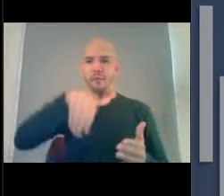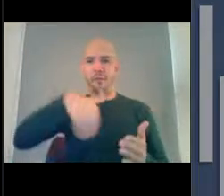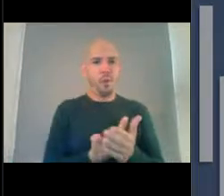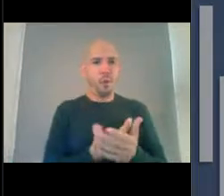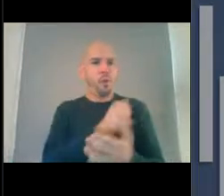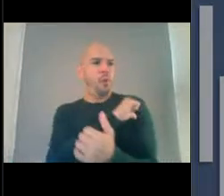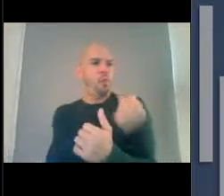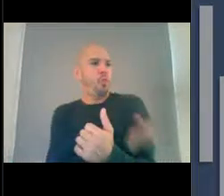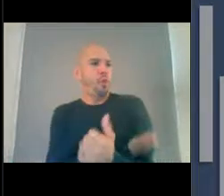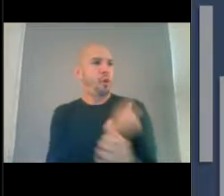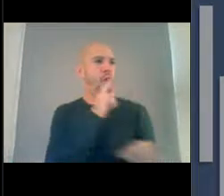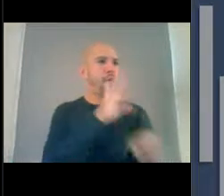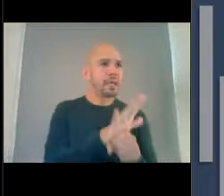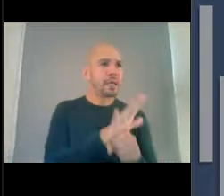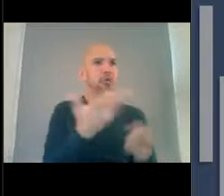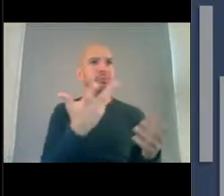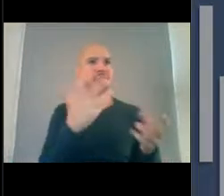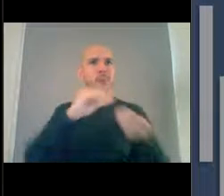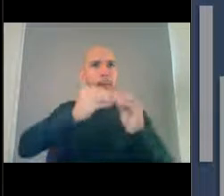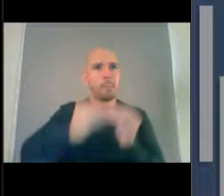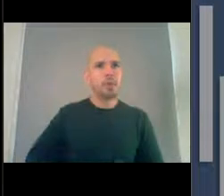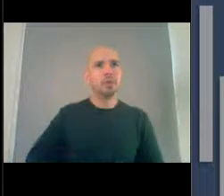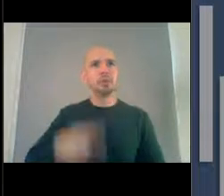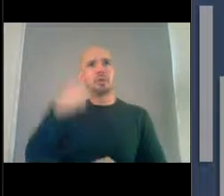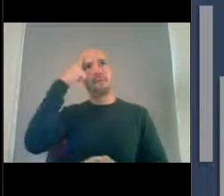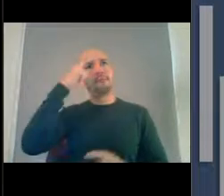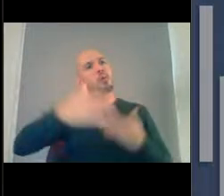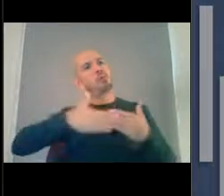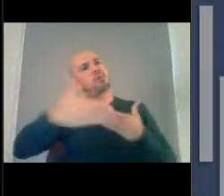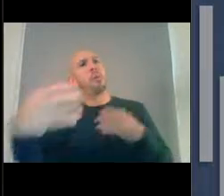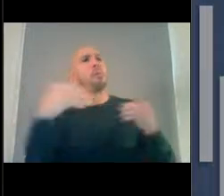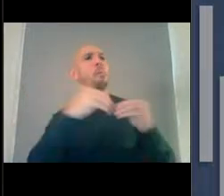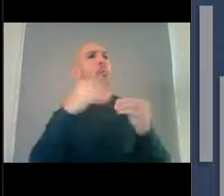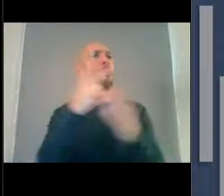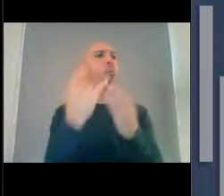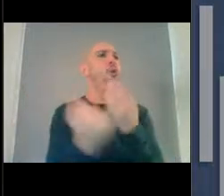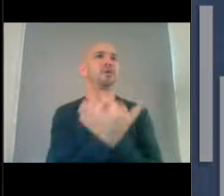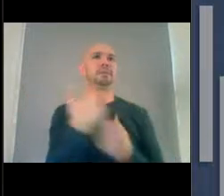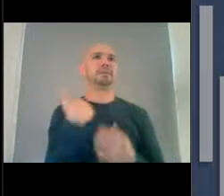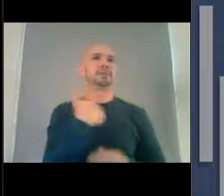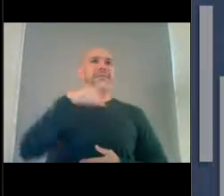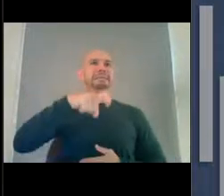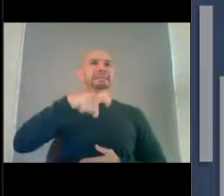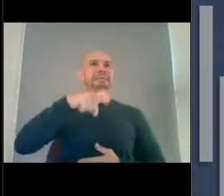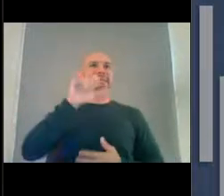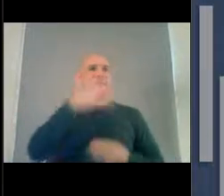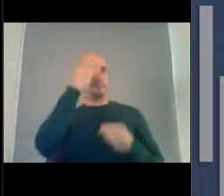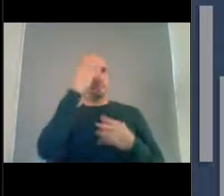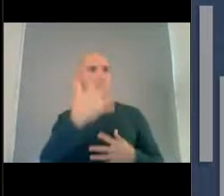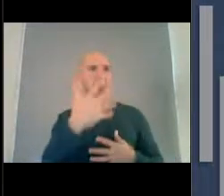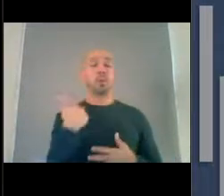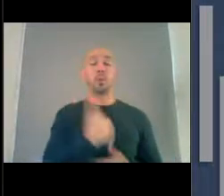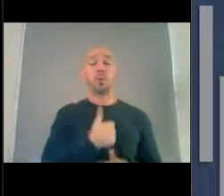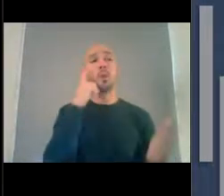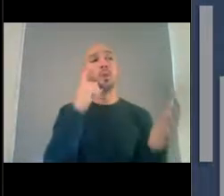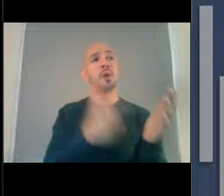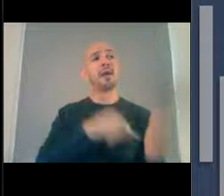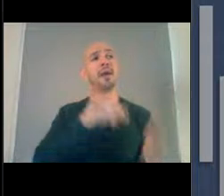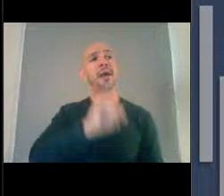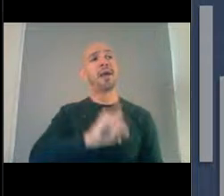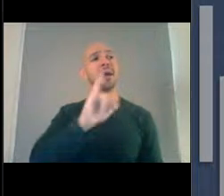of straightened out so that we might be able to get more projects through the pipeline sooner and we recognize that iija